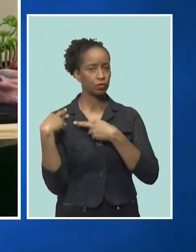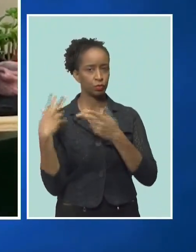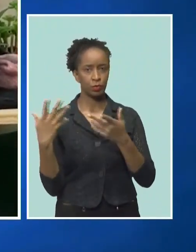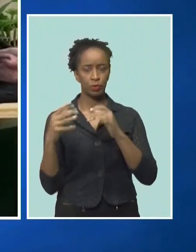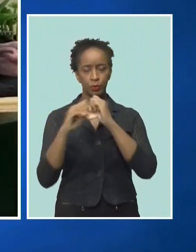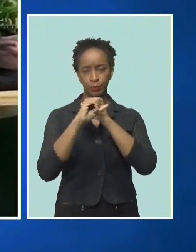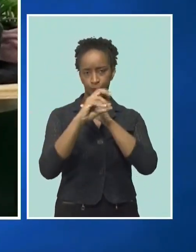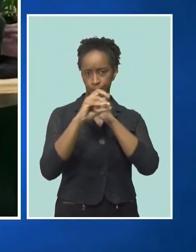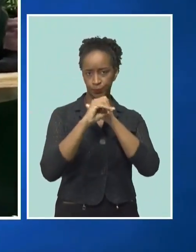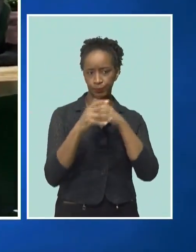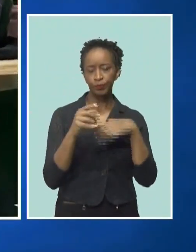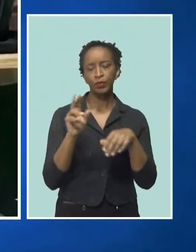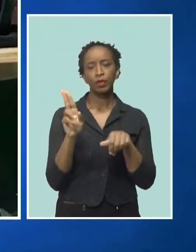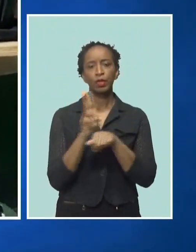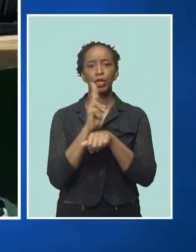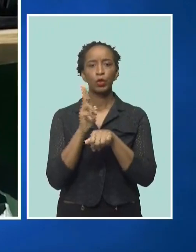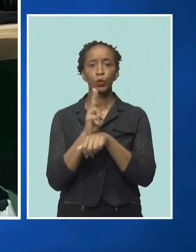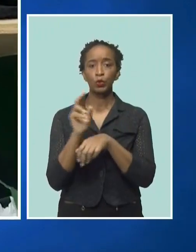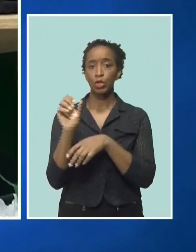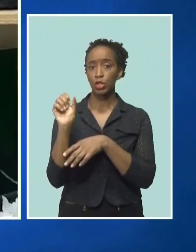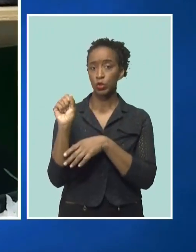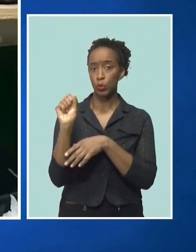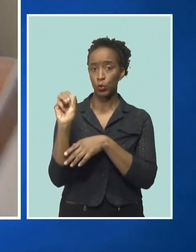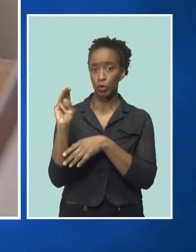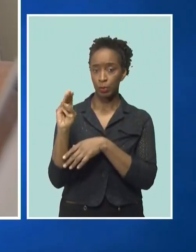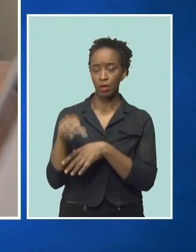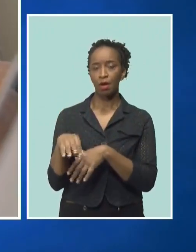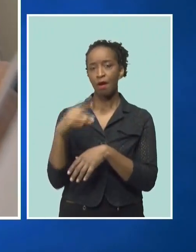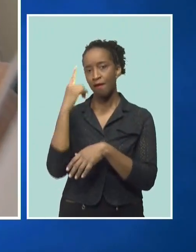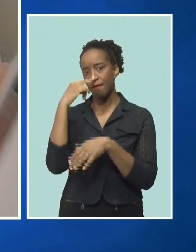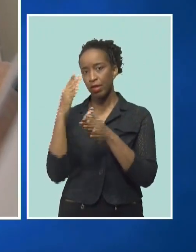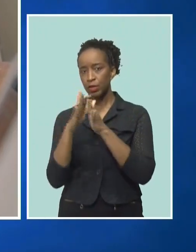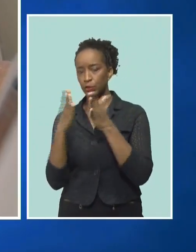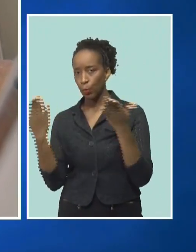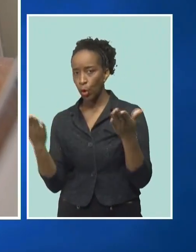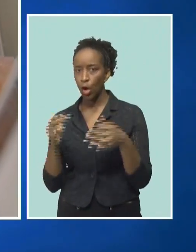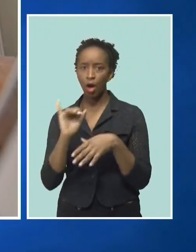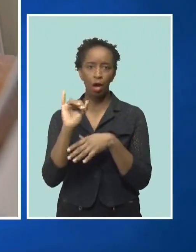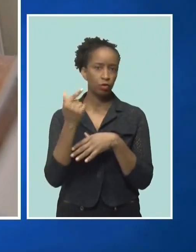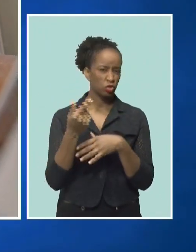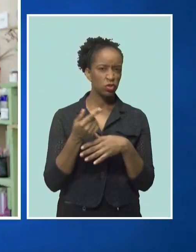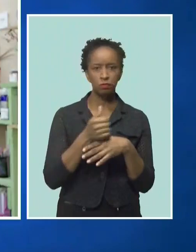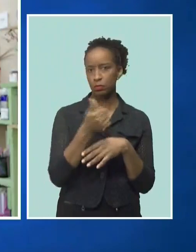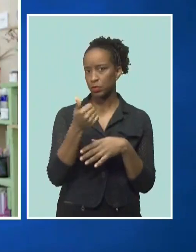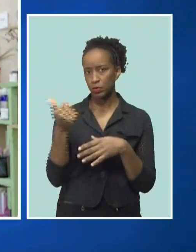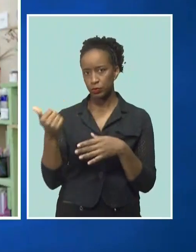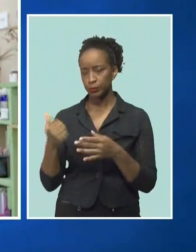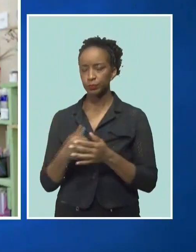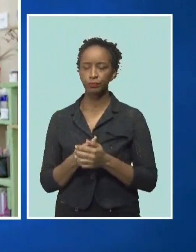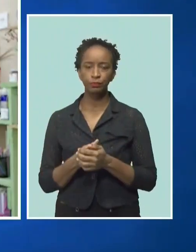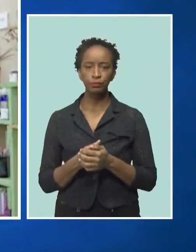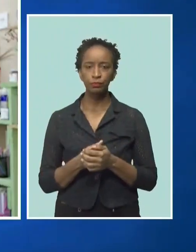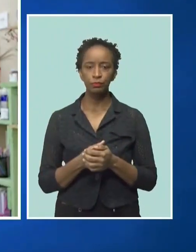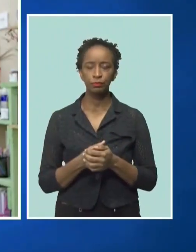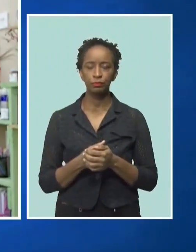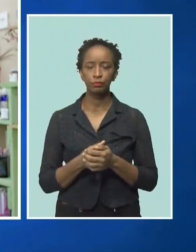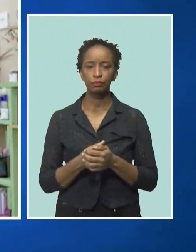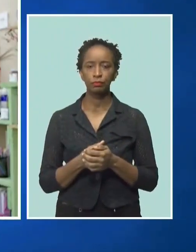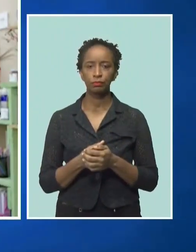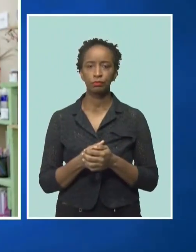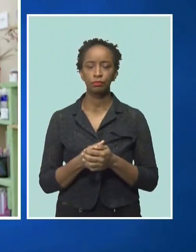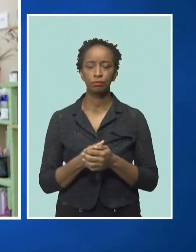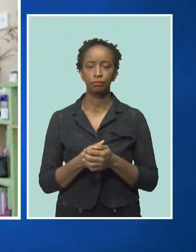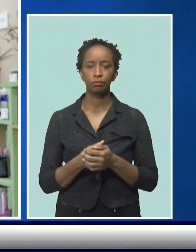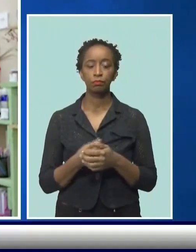are used in their strategy after her colleagues have set the tone. From there, we develop as a team